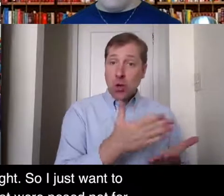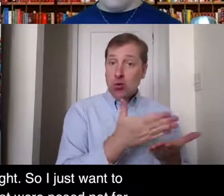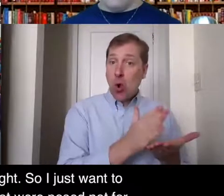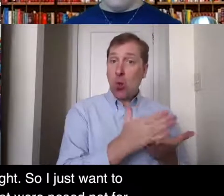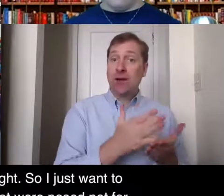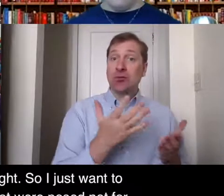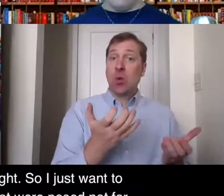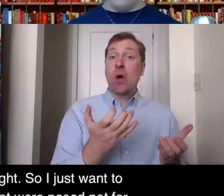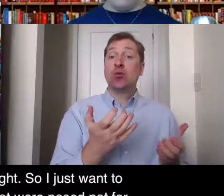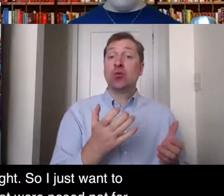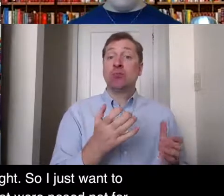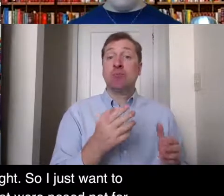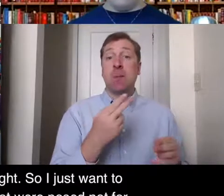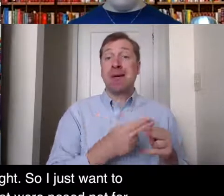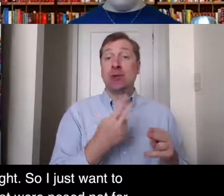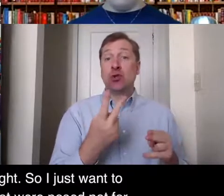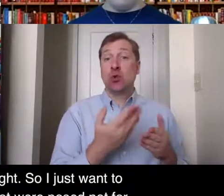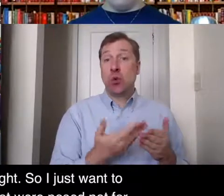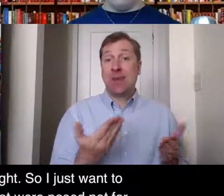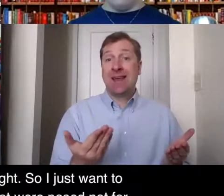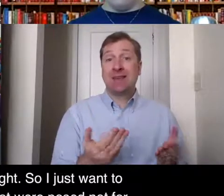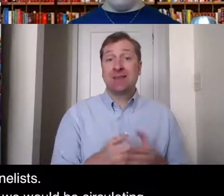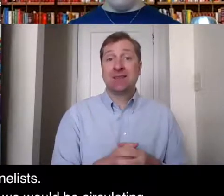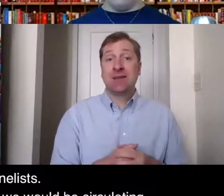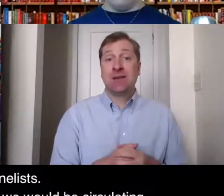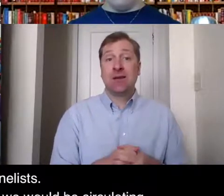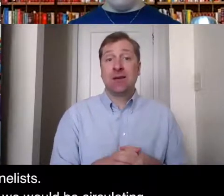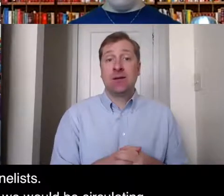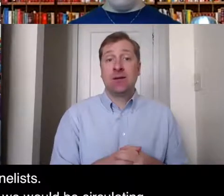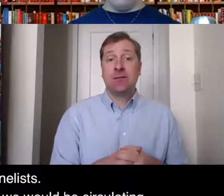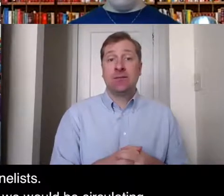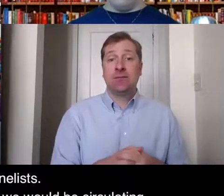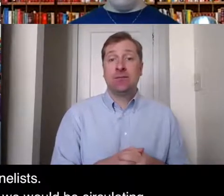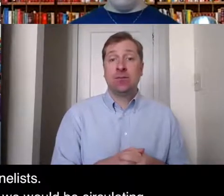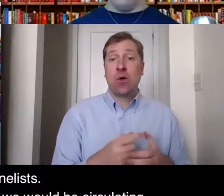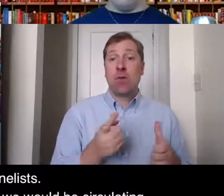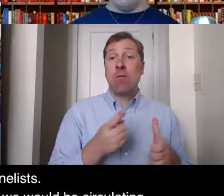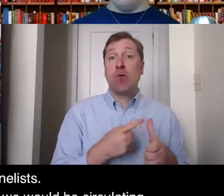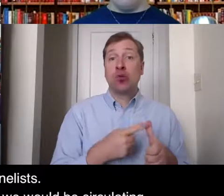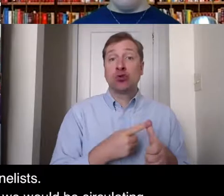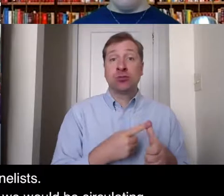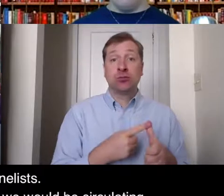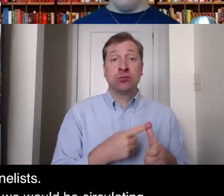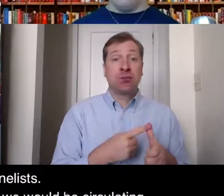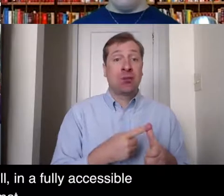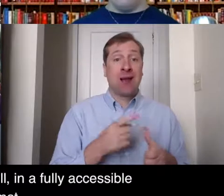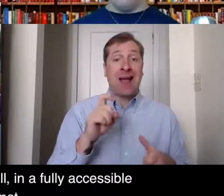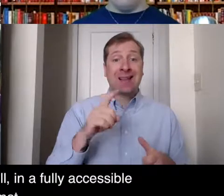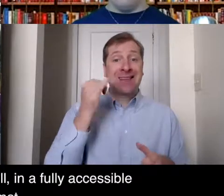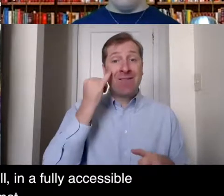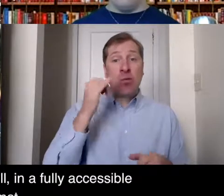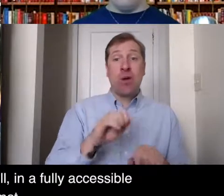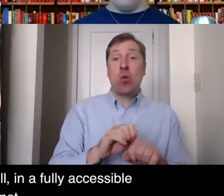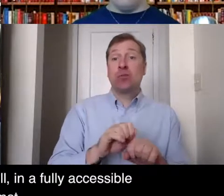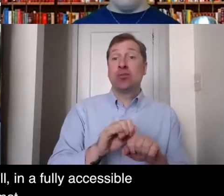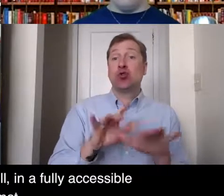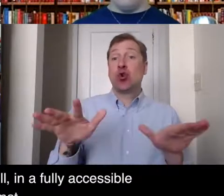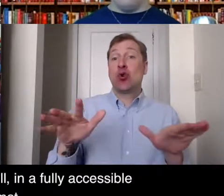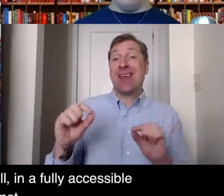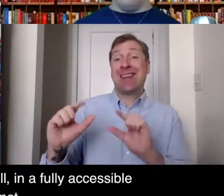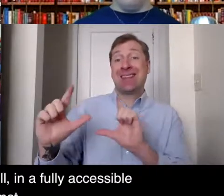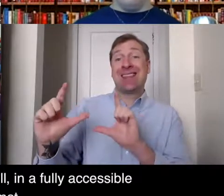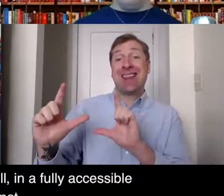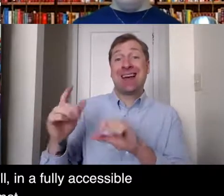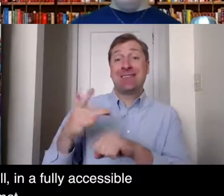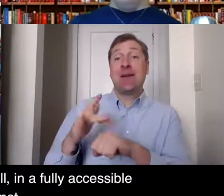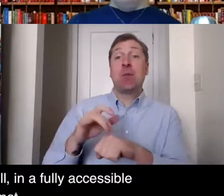answer two things that were posed that are not properly for the panelists. One, someone asked if we would be circulating the slides, and we will, in